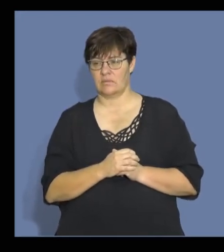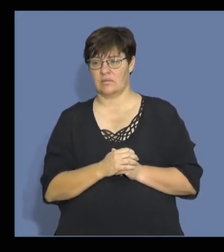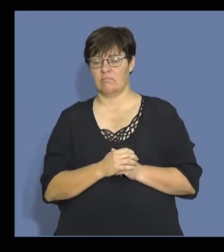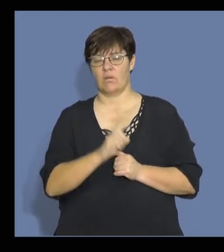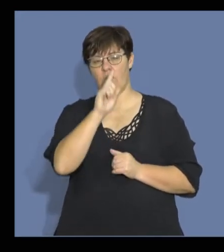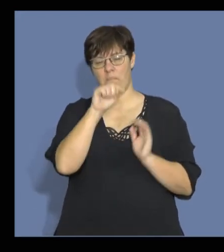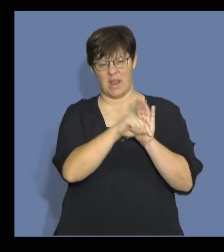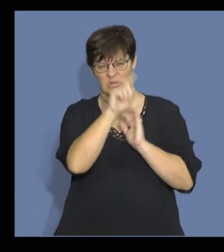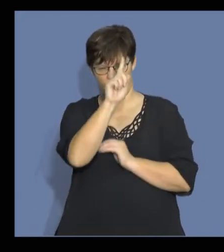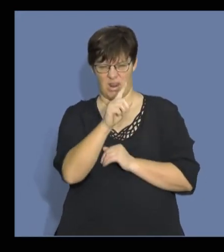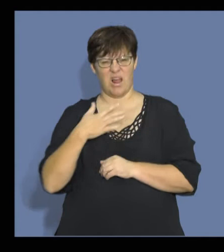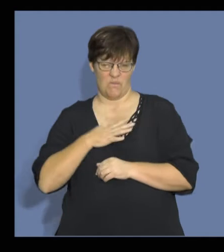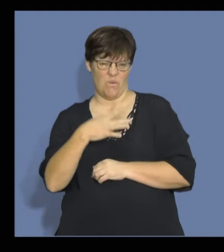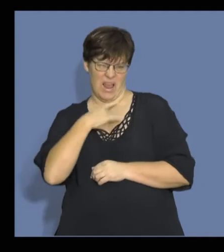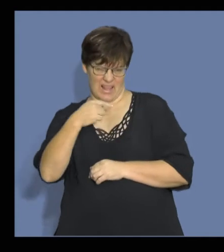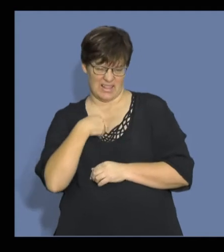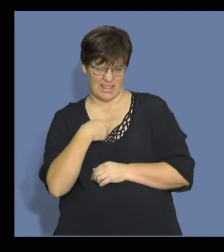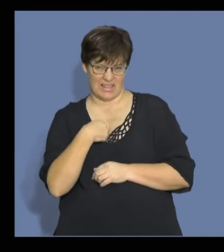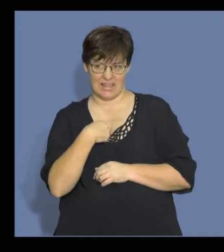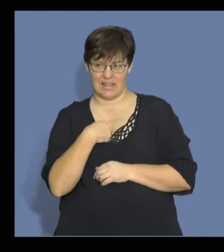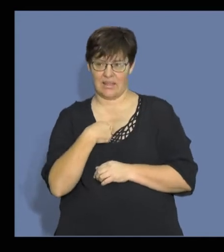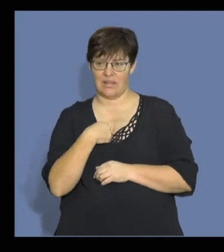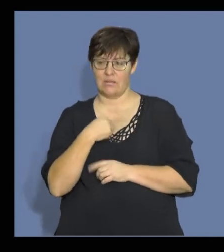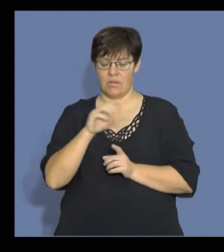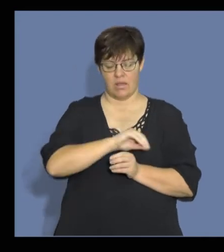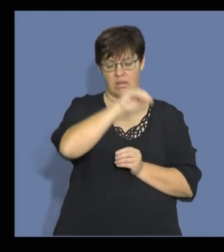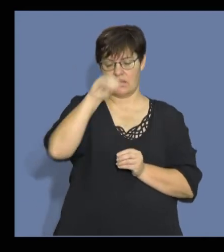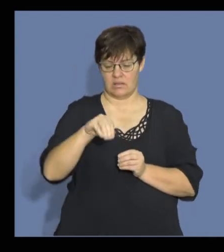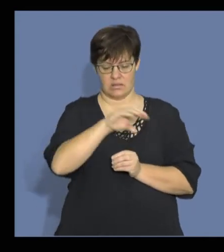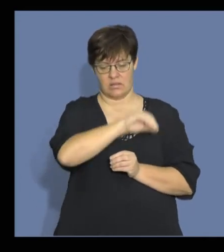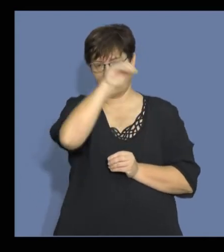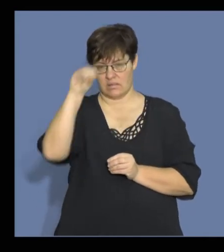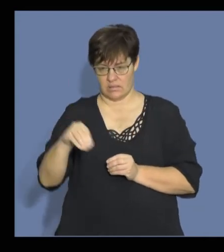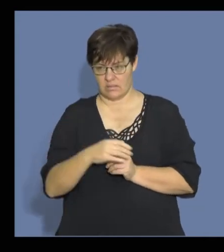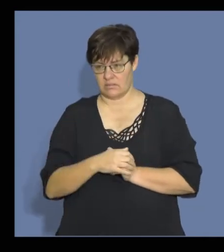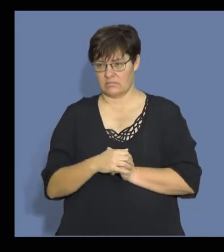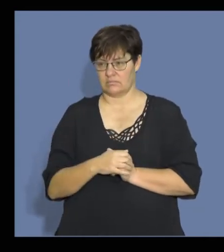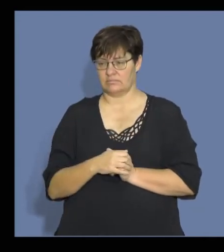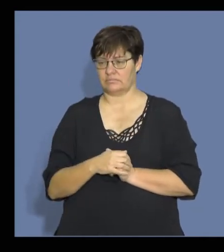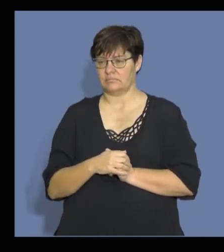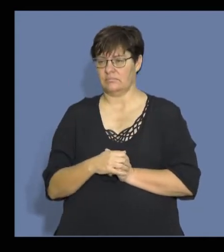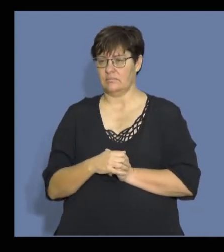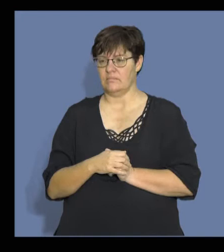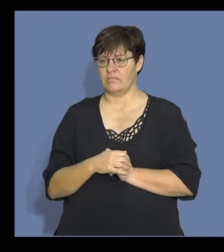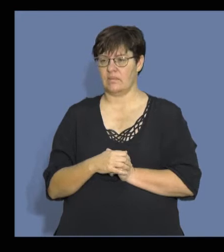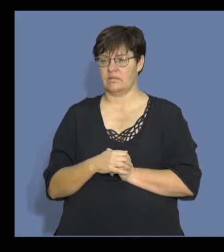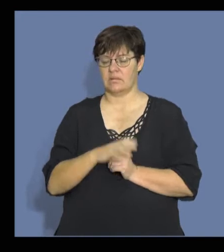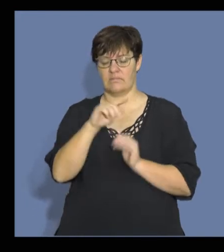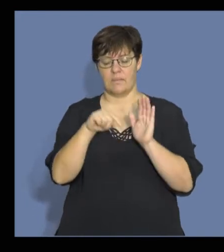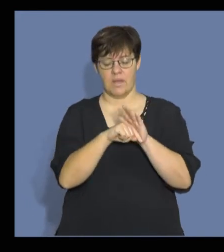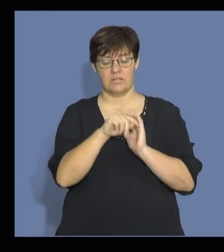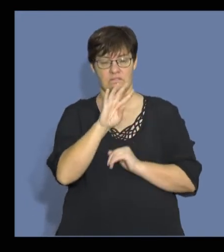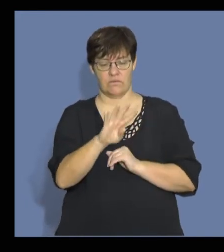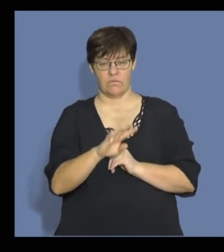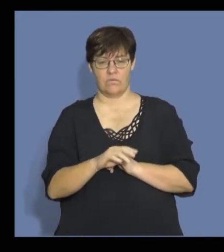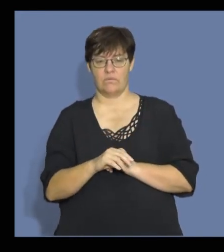put a minus 1 in front of the brackets because I'm going to be distributing that minus 1 in onto the x and the 4, and I'm going to